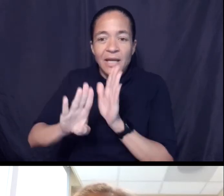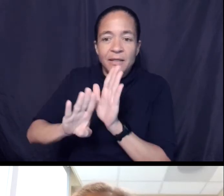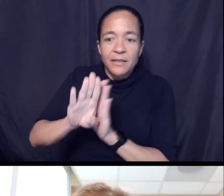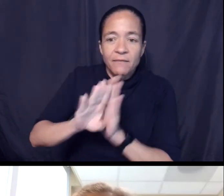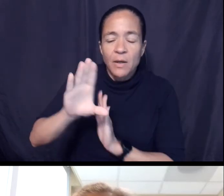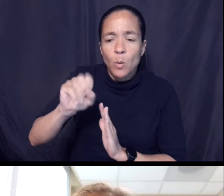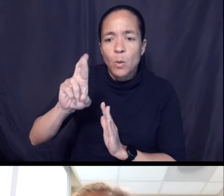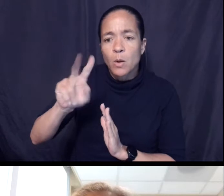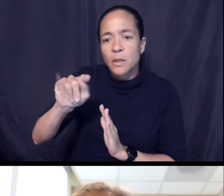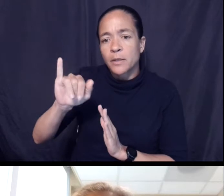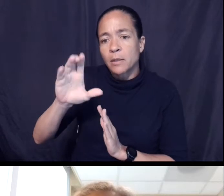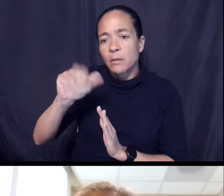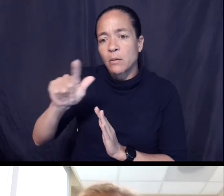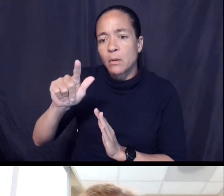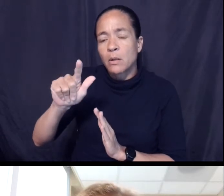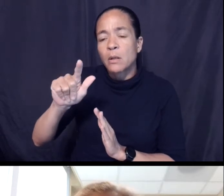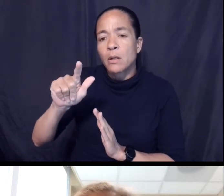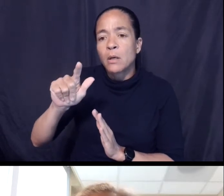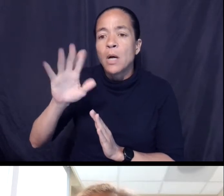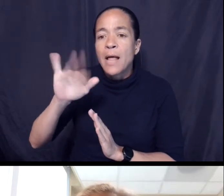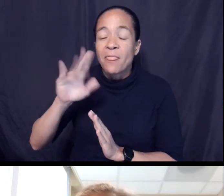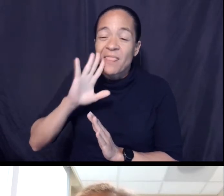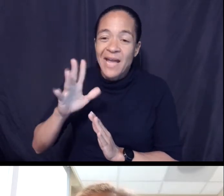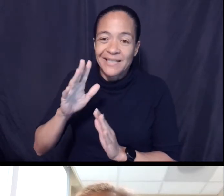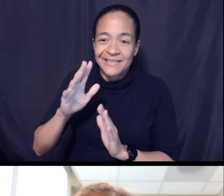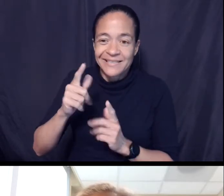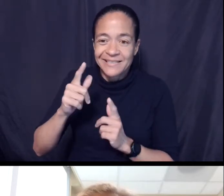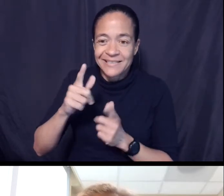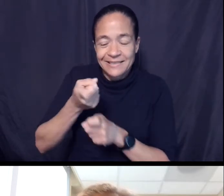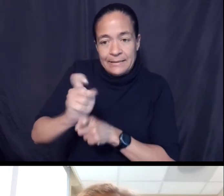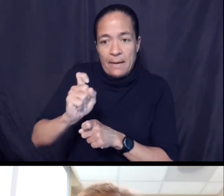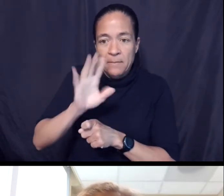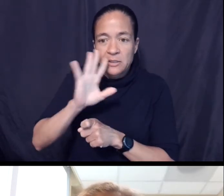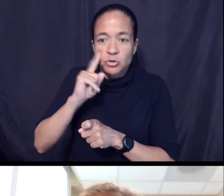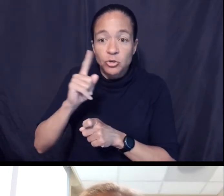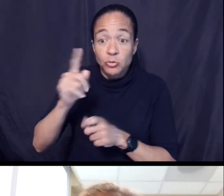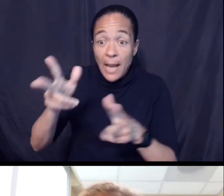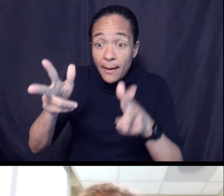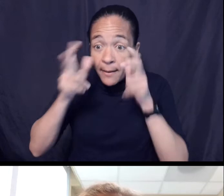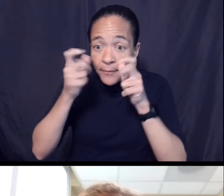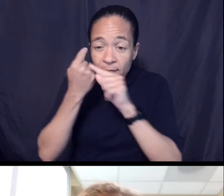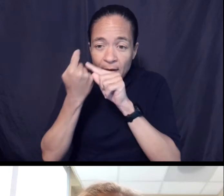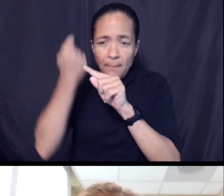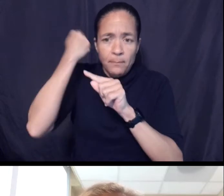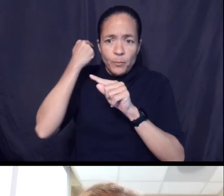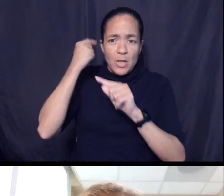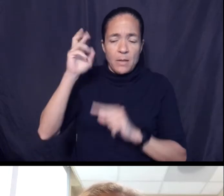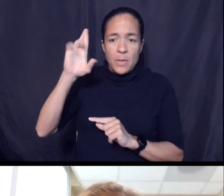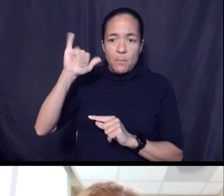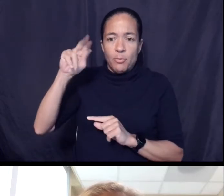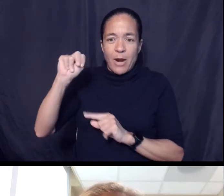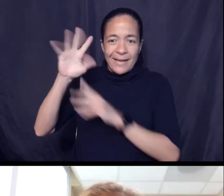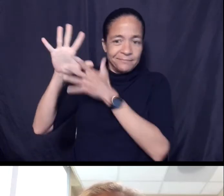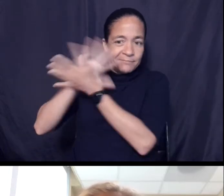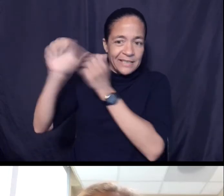cortical visual impairment, which is damage to the visual pathways in the brain for eyesight. Other eye findings that can be seen